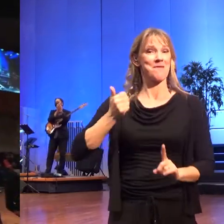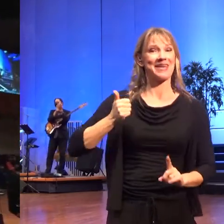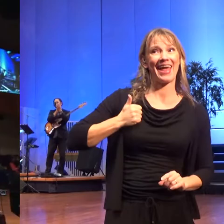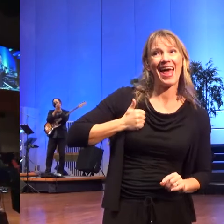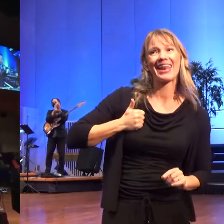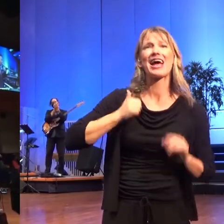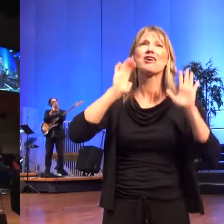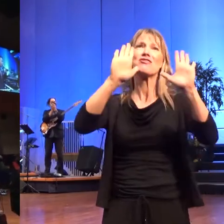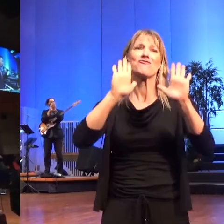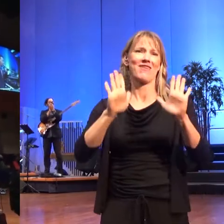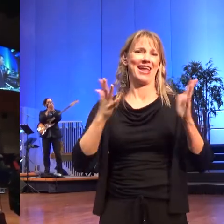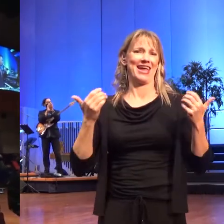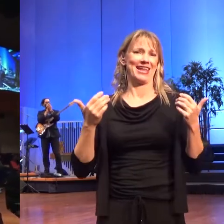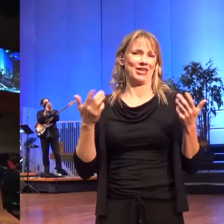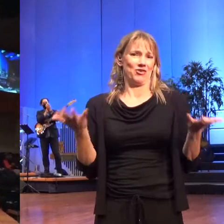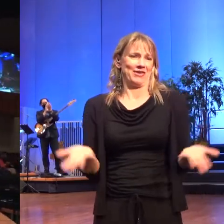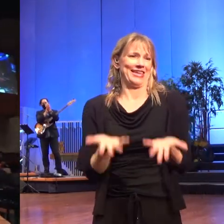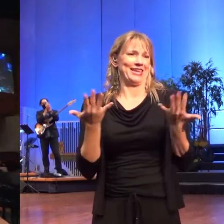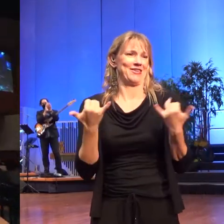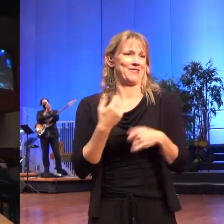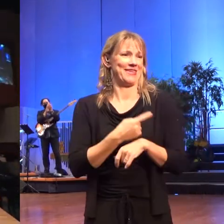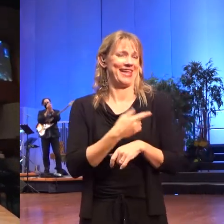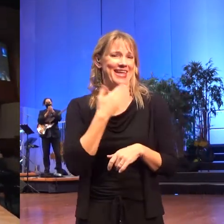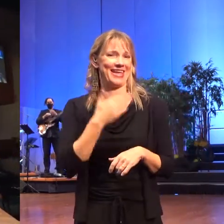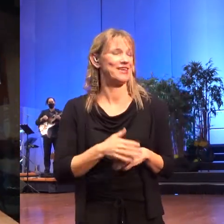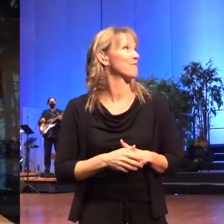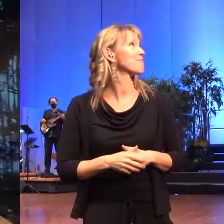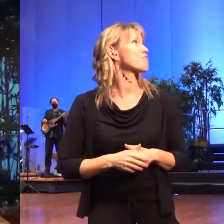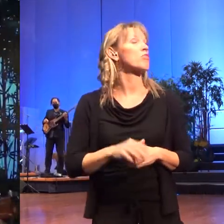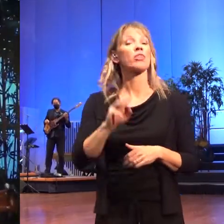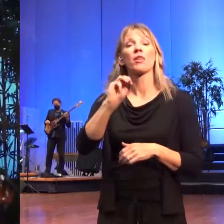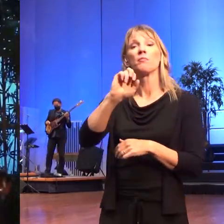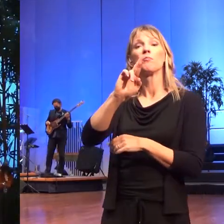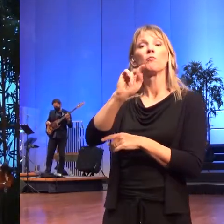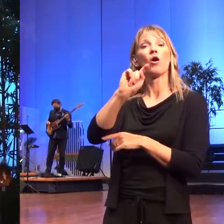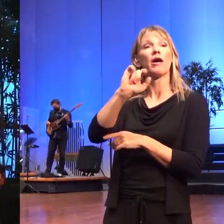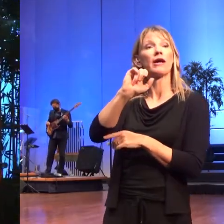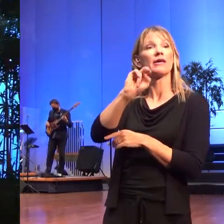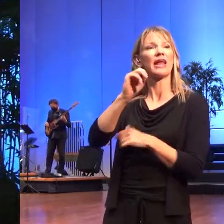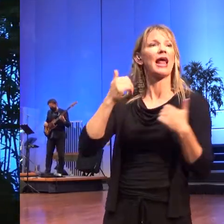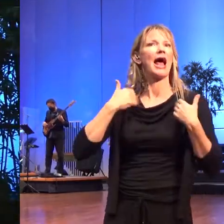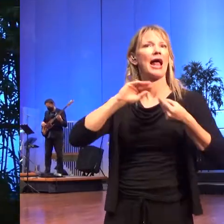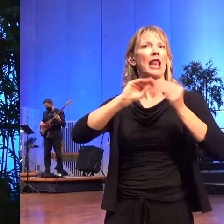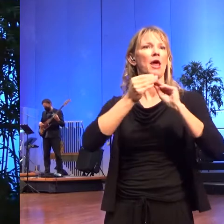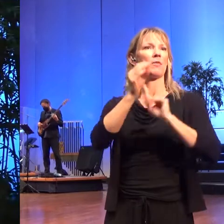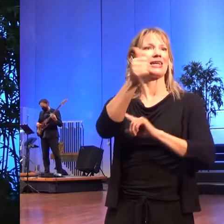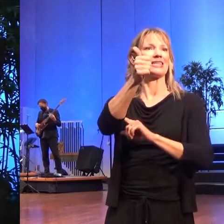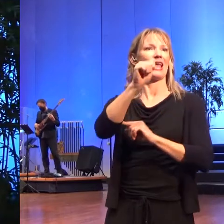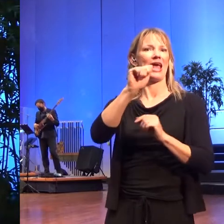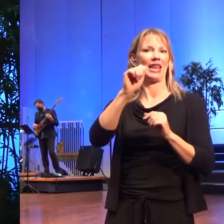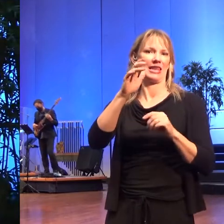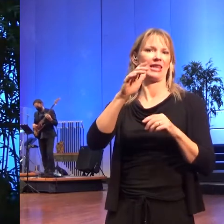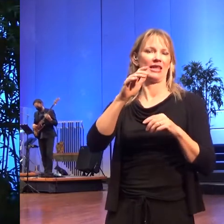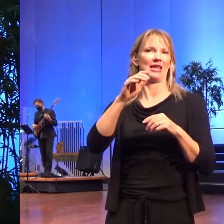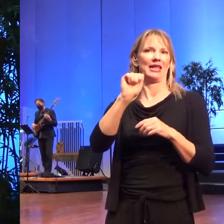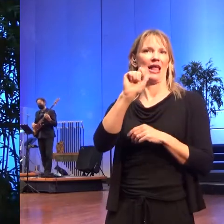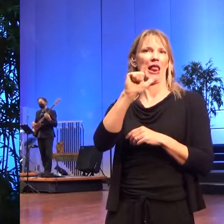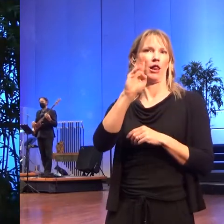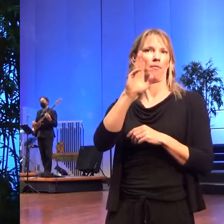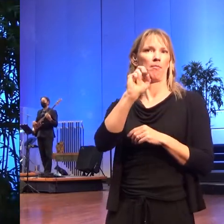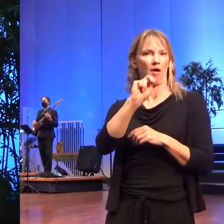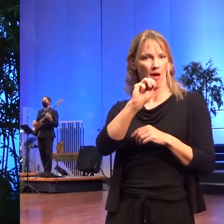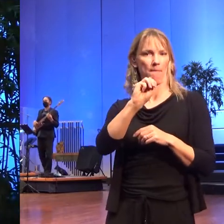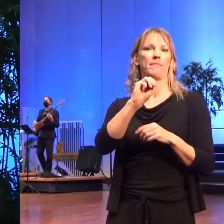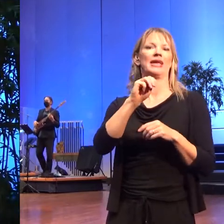you here, Martin. Thank you. Martin has had the number 10 album in Canada. During